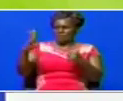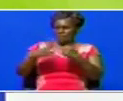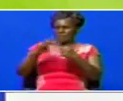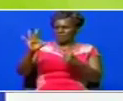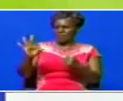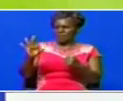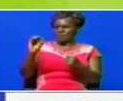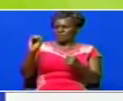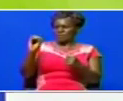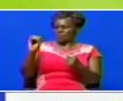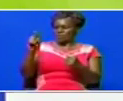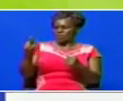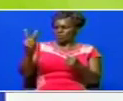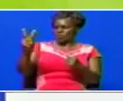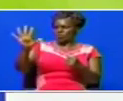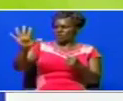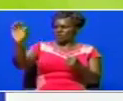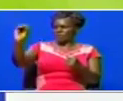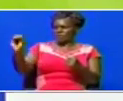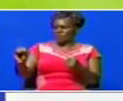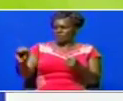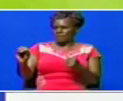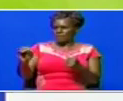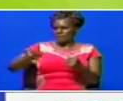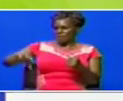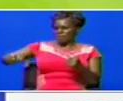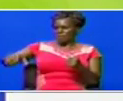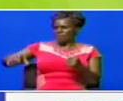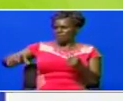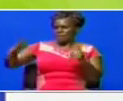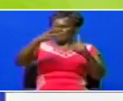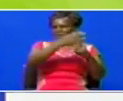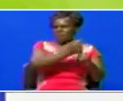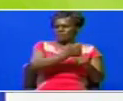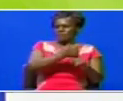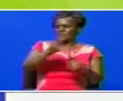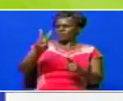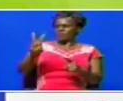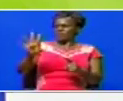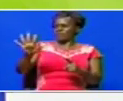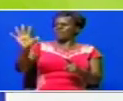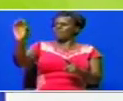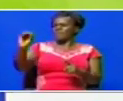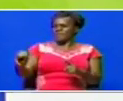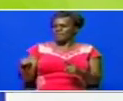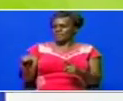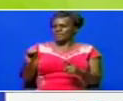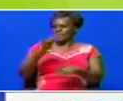093, which is 0.25%. The number of counties the candidate has attained at least 25%, zero.